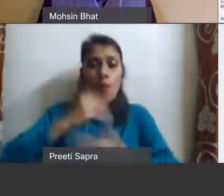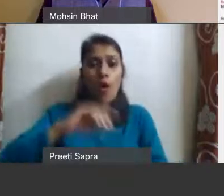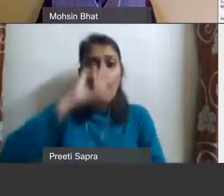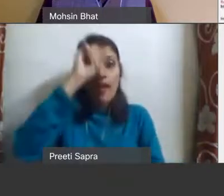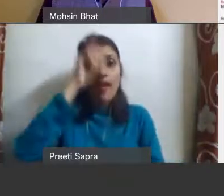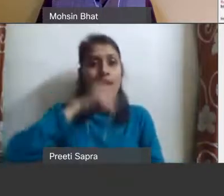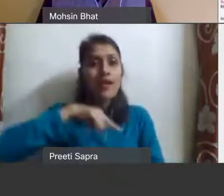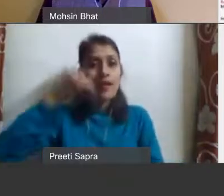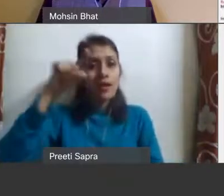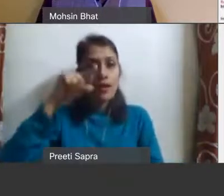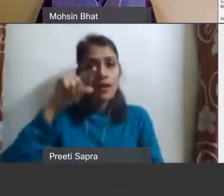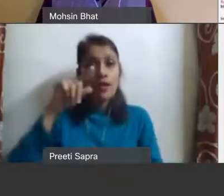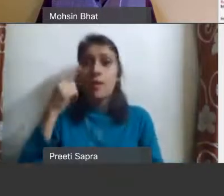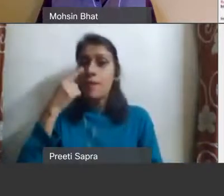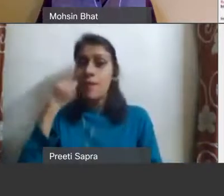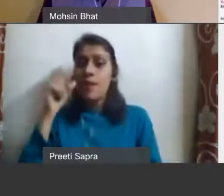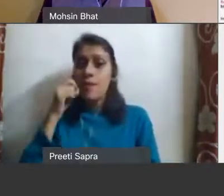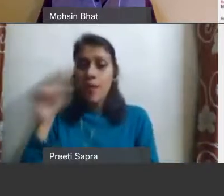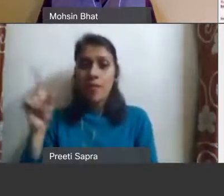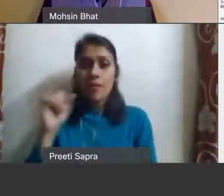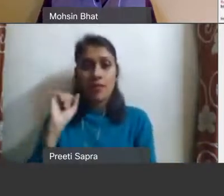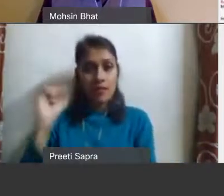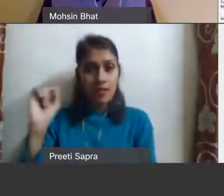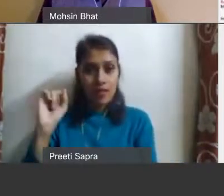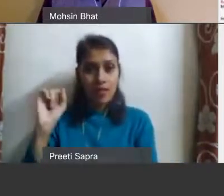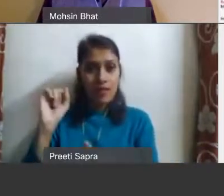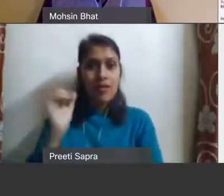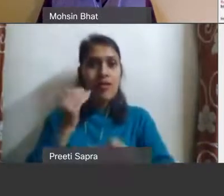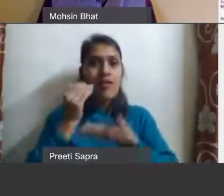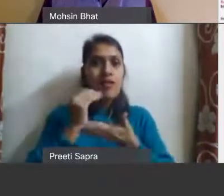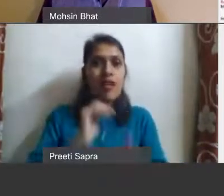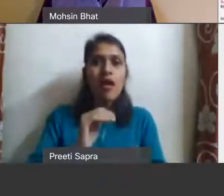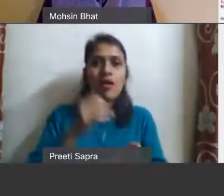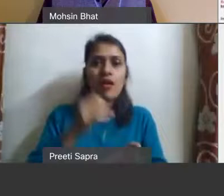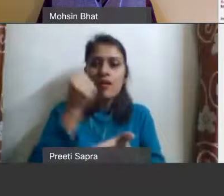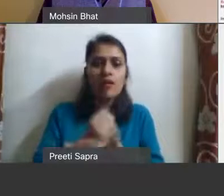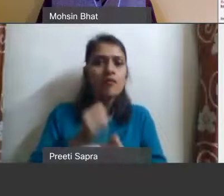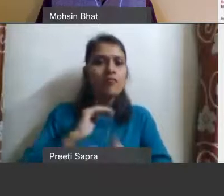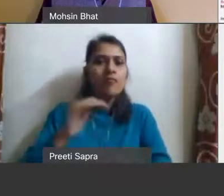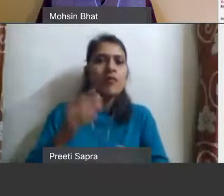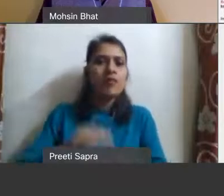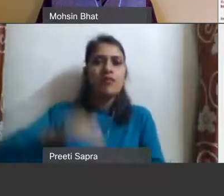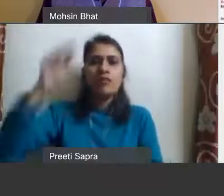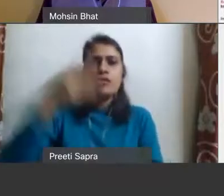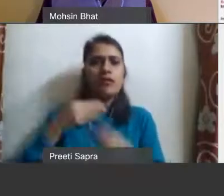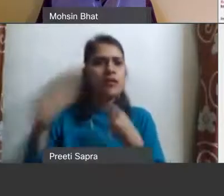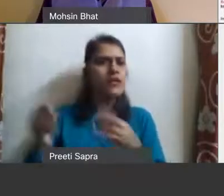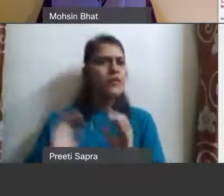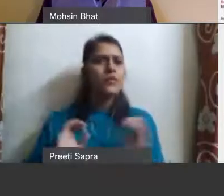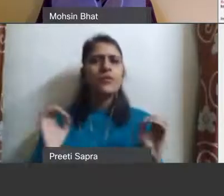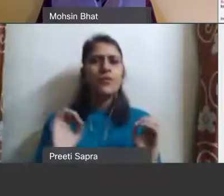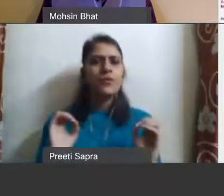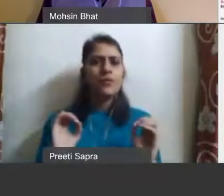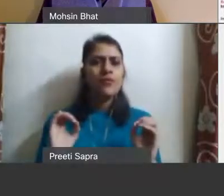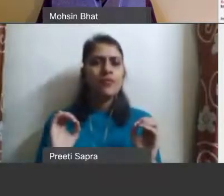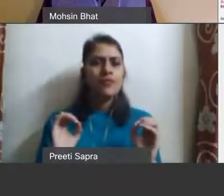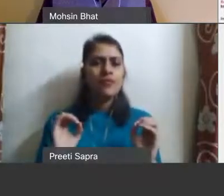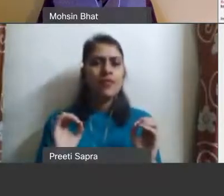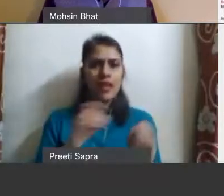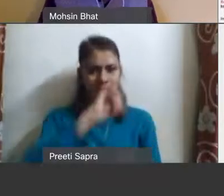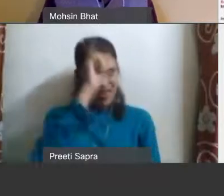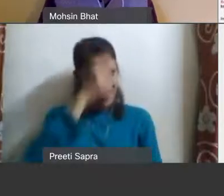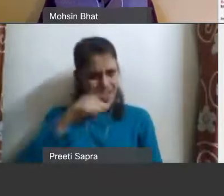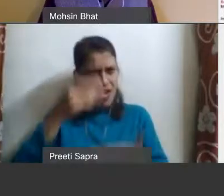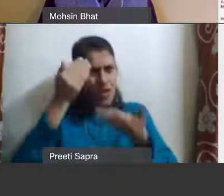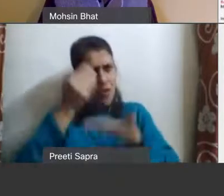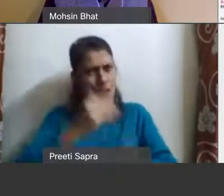even to one Indian parent, lose their right of birthright citizenship, which essentially means that children who are born in India, even